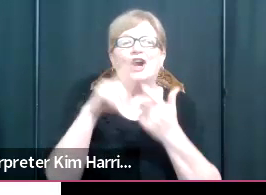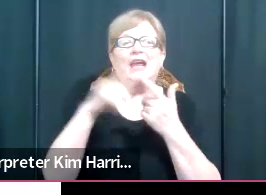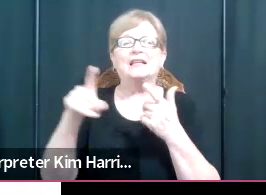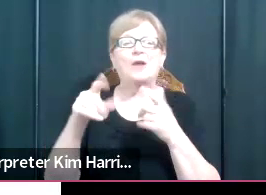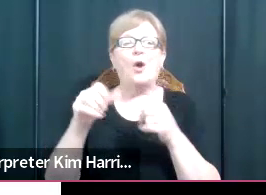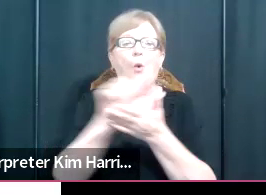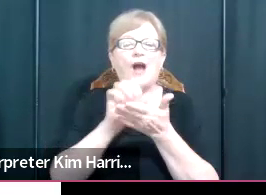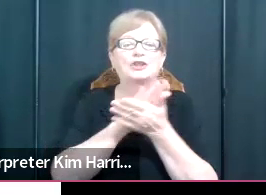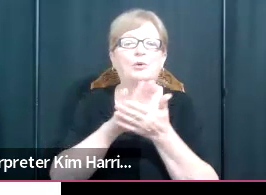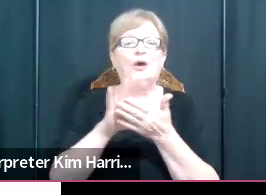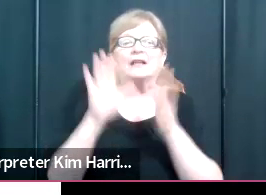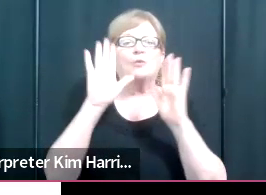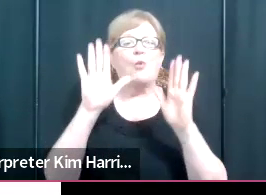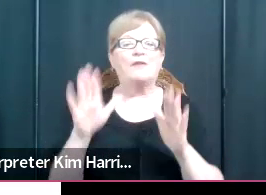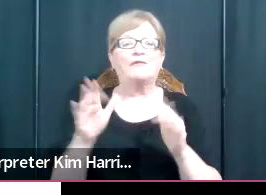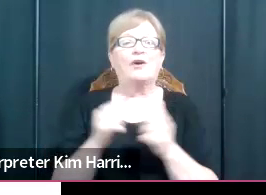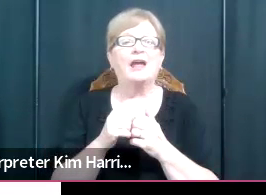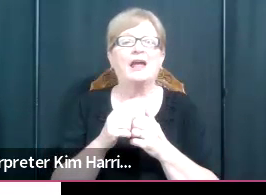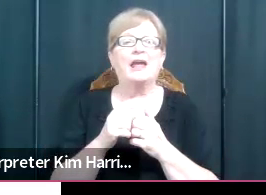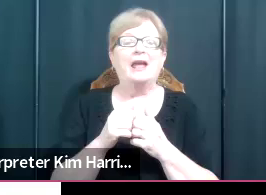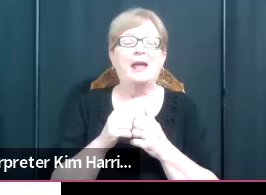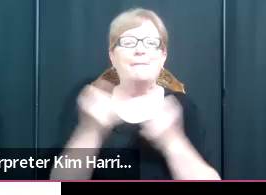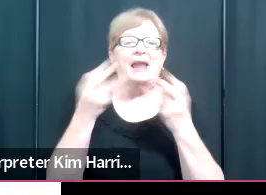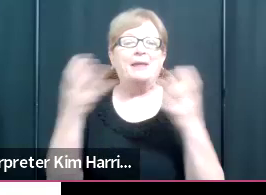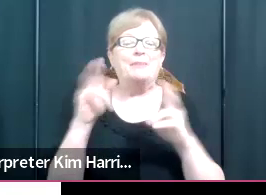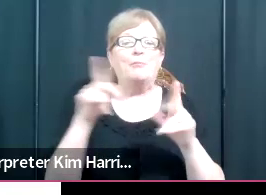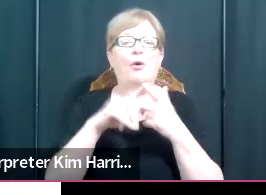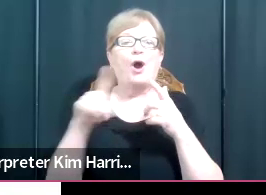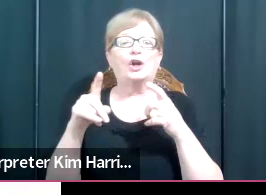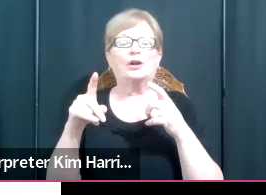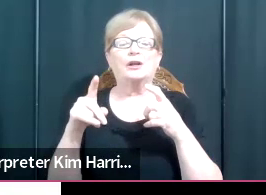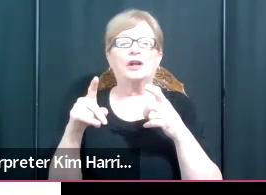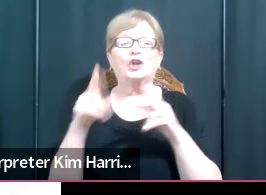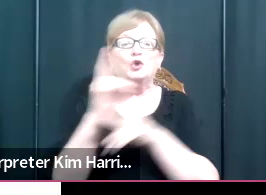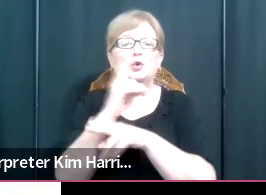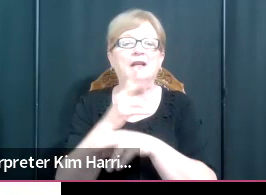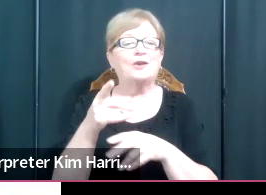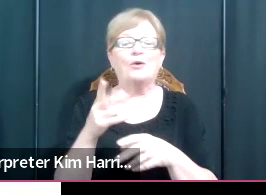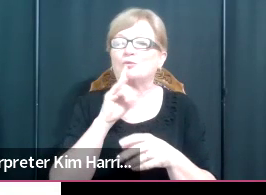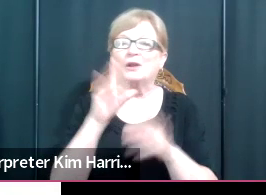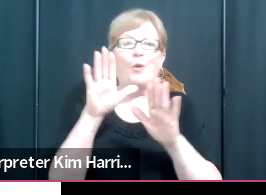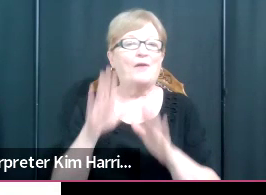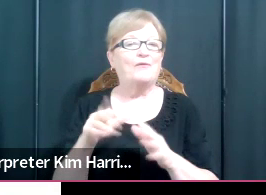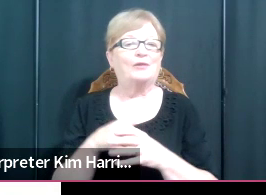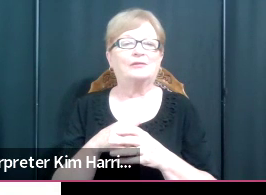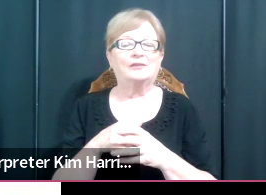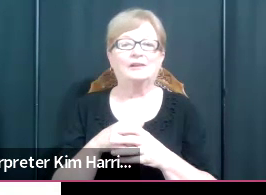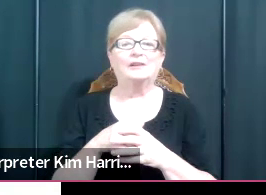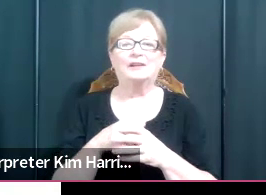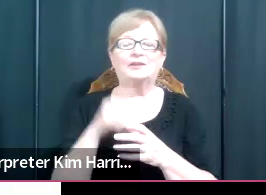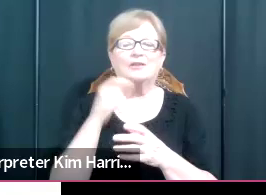handy, especially if lots of people are using it at any given point. So that's whole